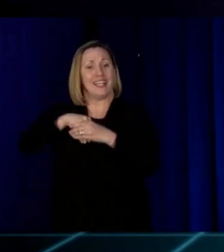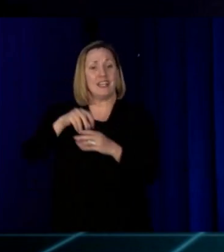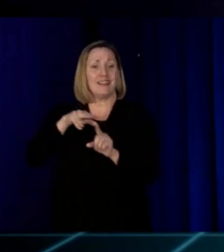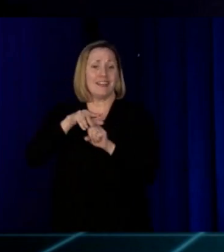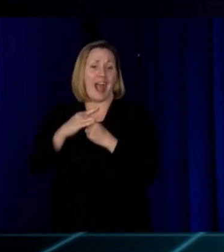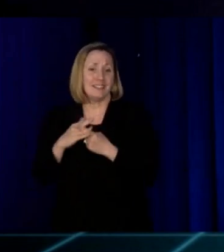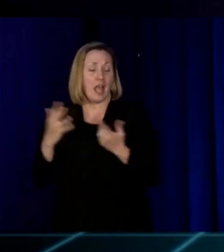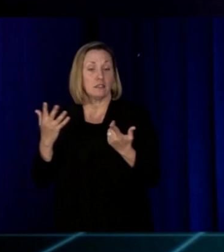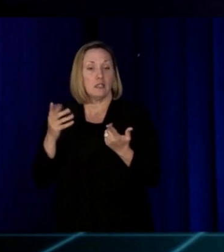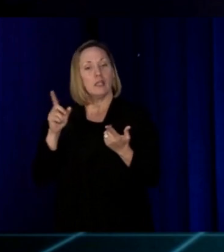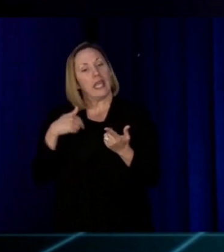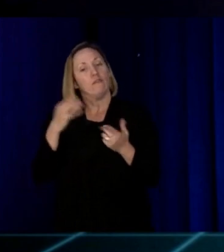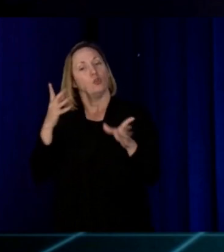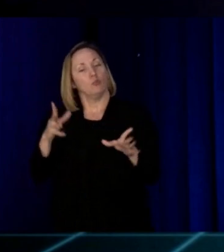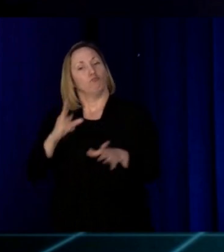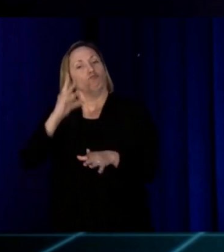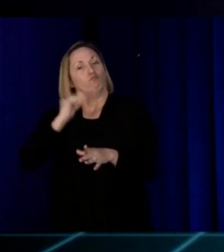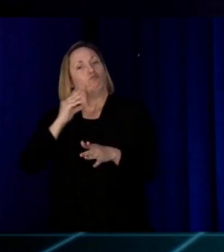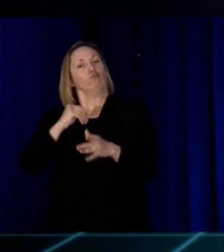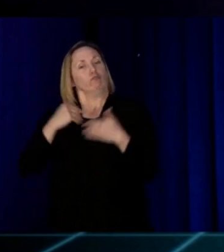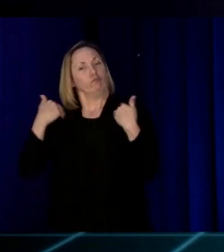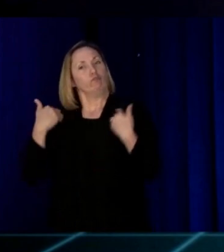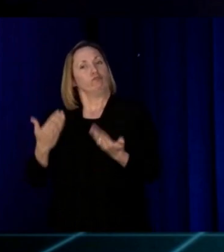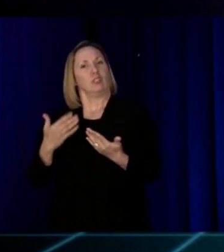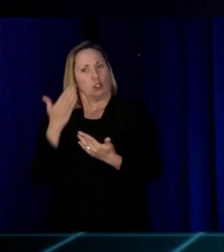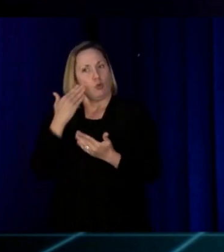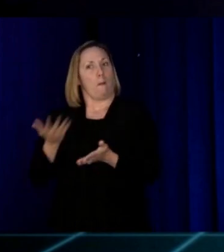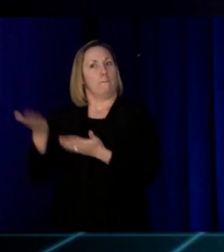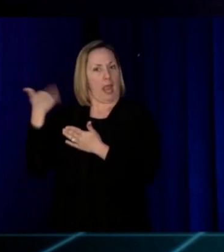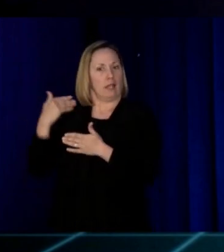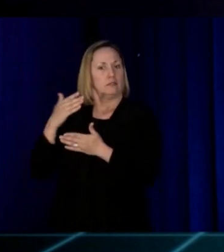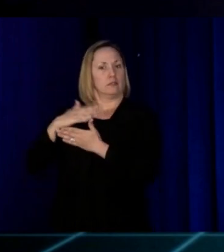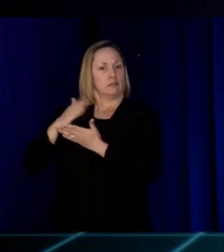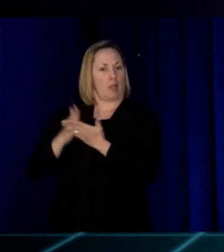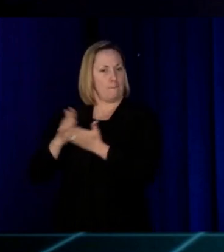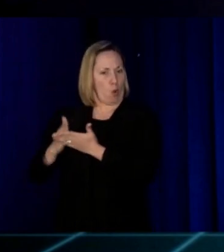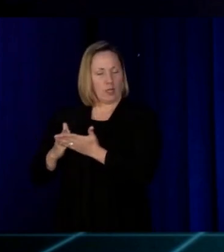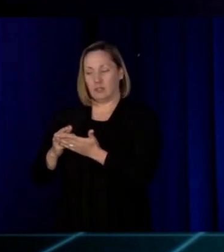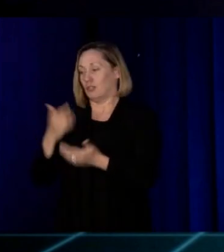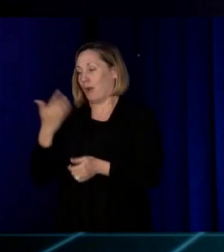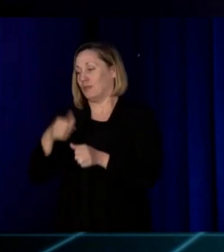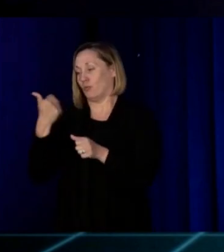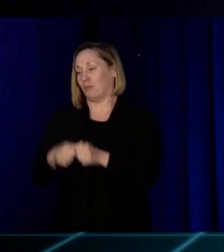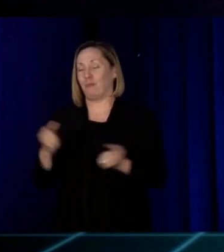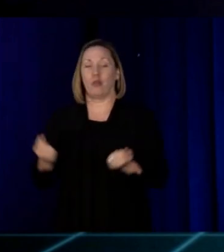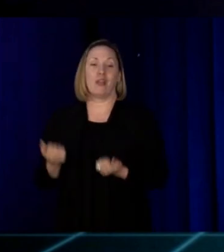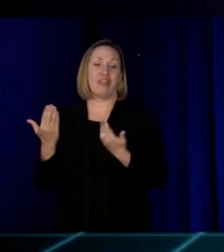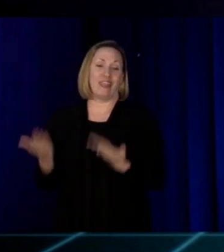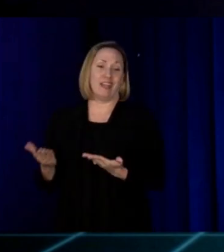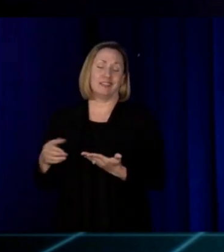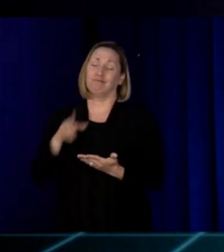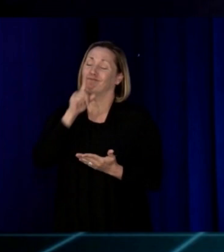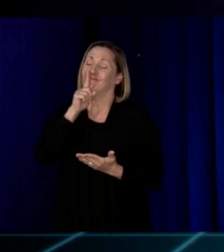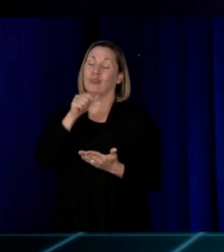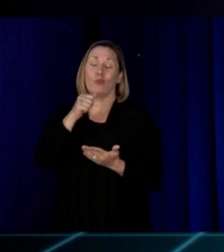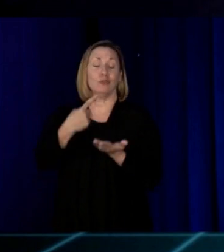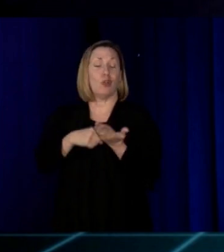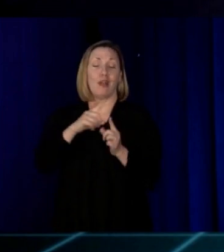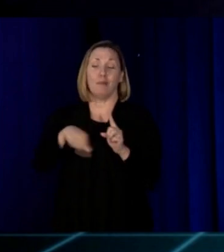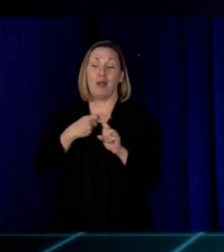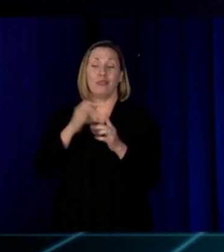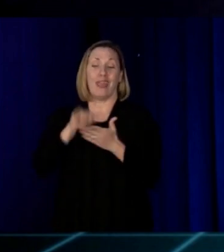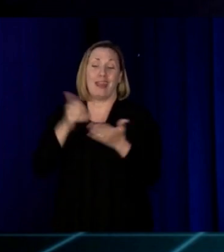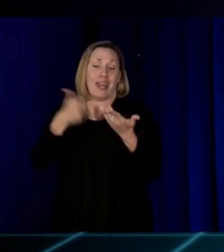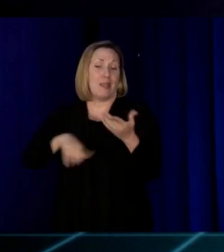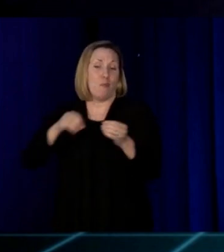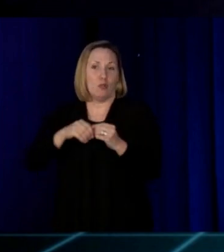a while and you've used React back when there were class components, you probably remember this. And we don't talk about this anymore. So just